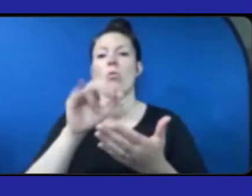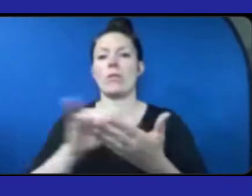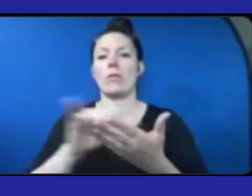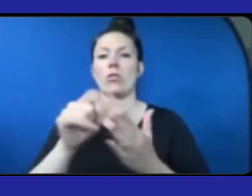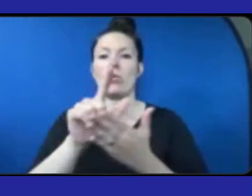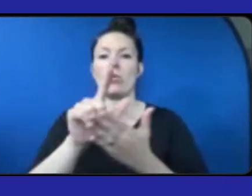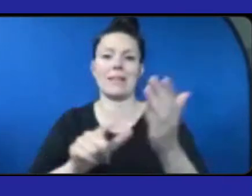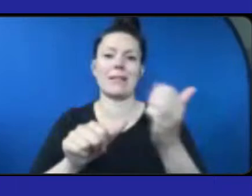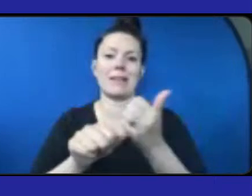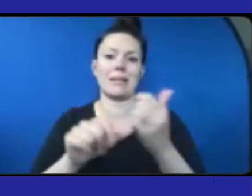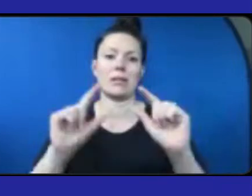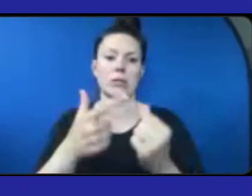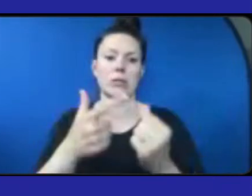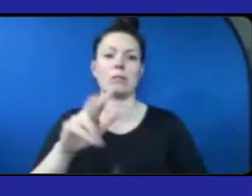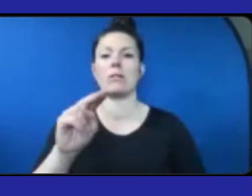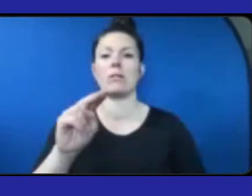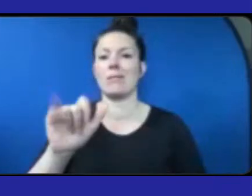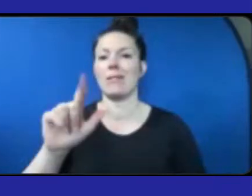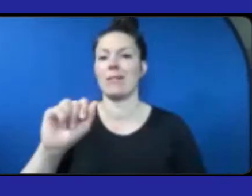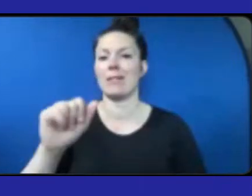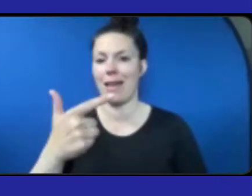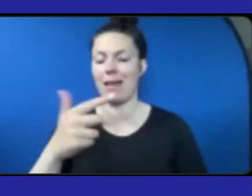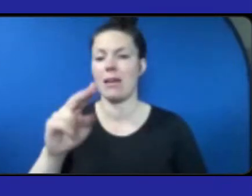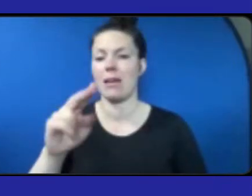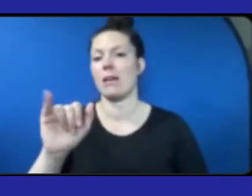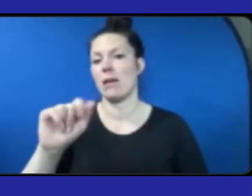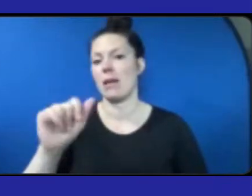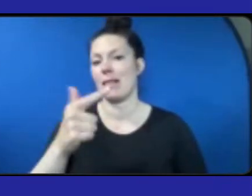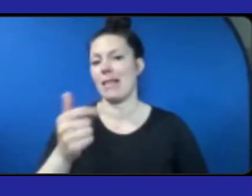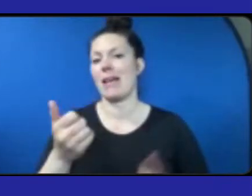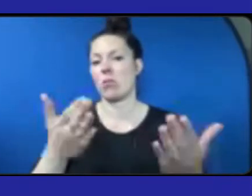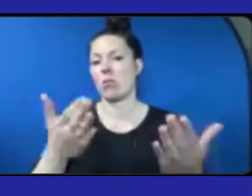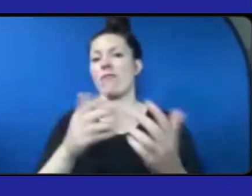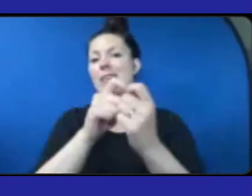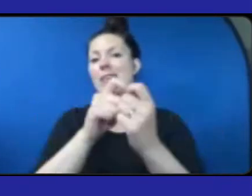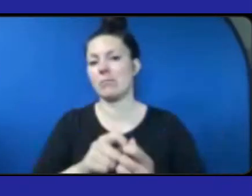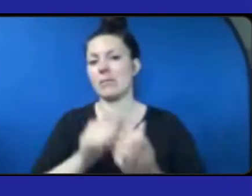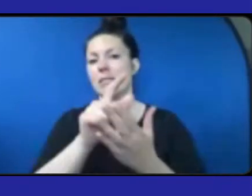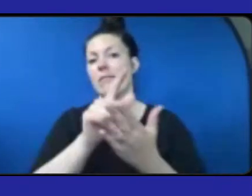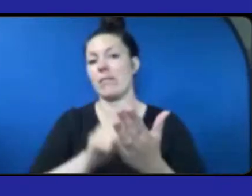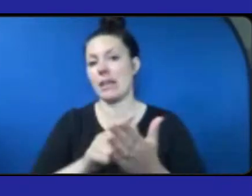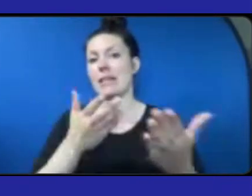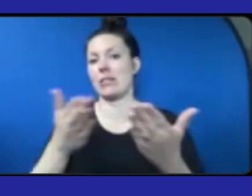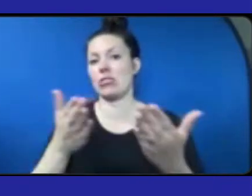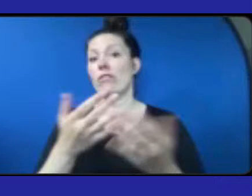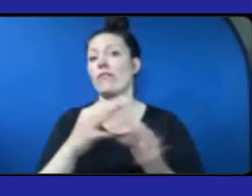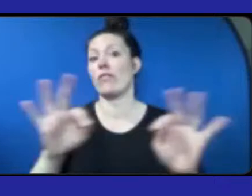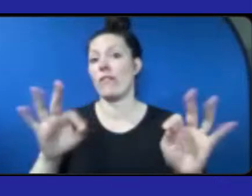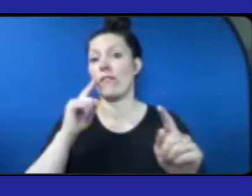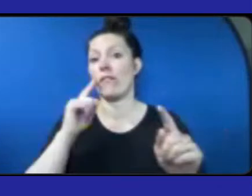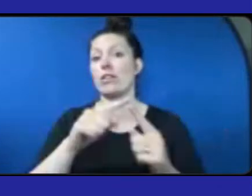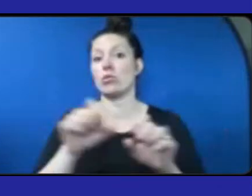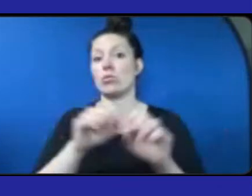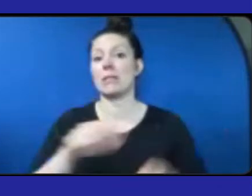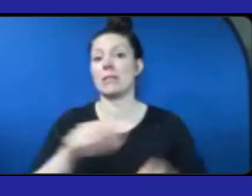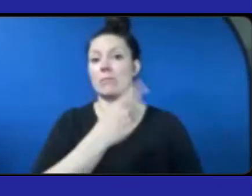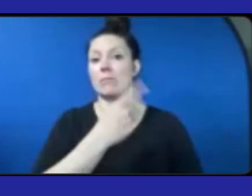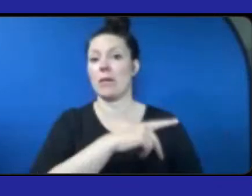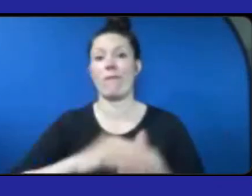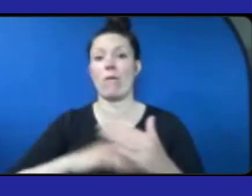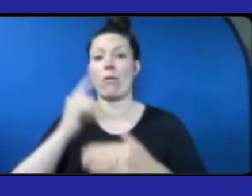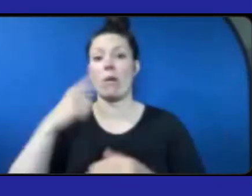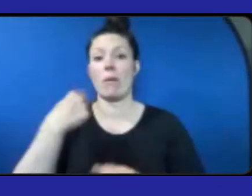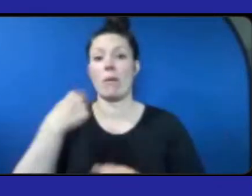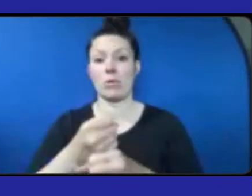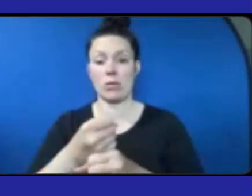Group, Nilag, under which Nilag provides certain free legal services to the system's patients for 1 year for an additional